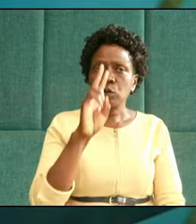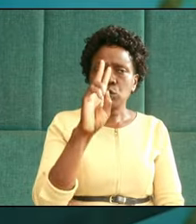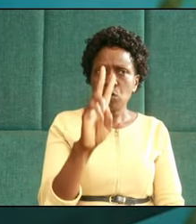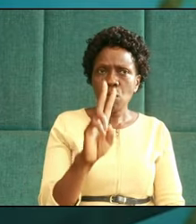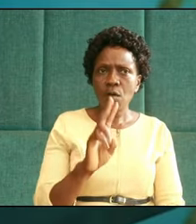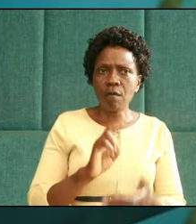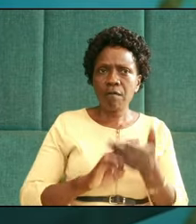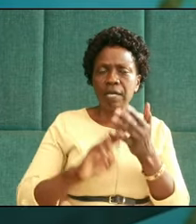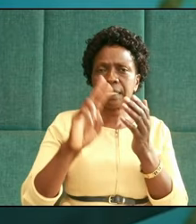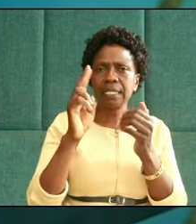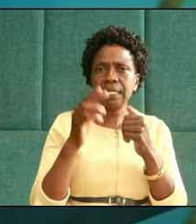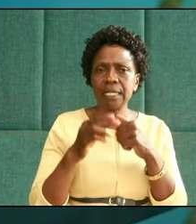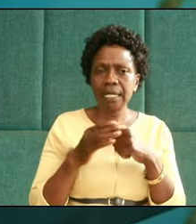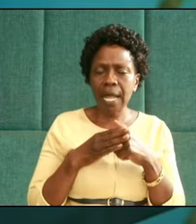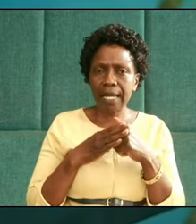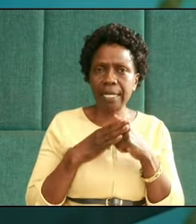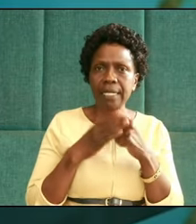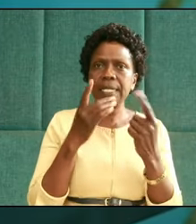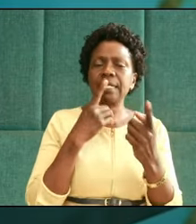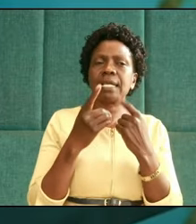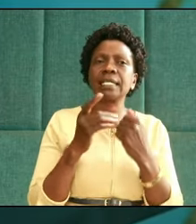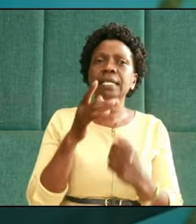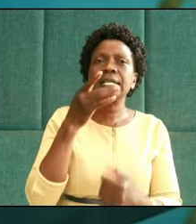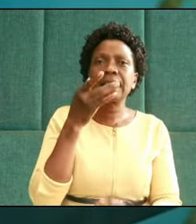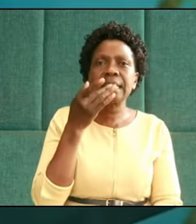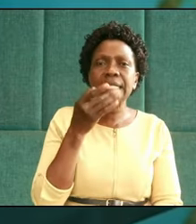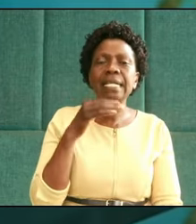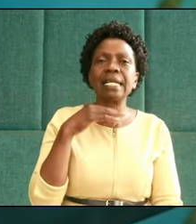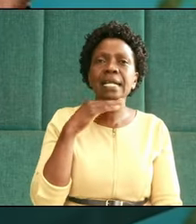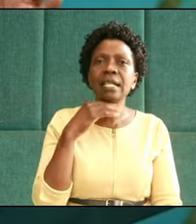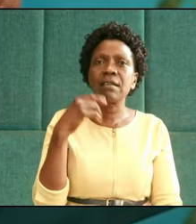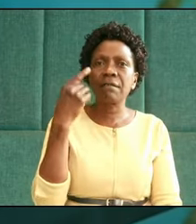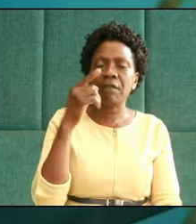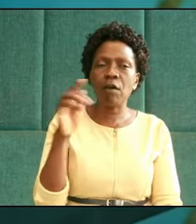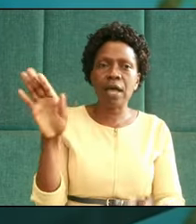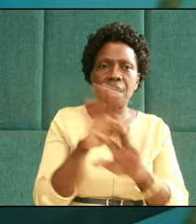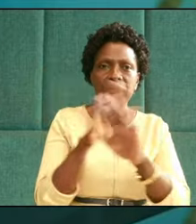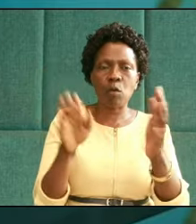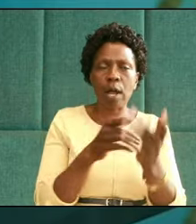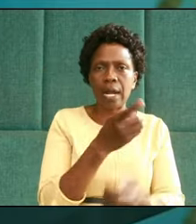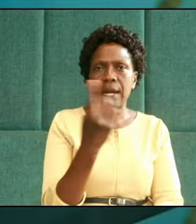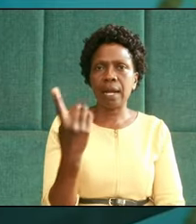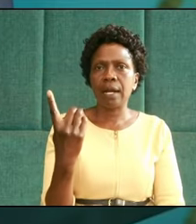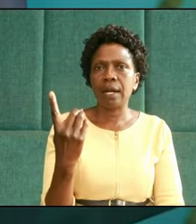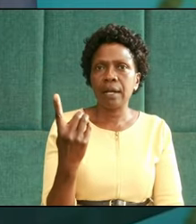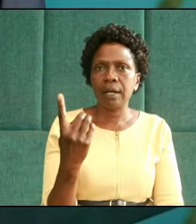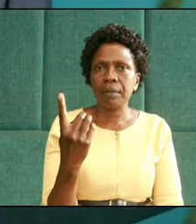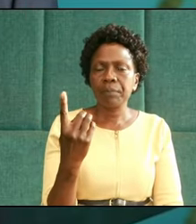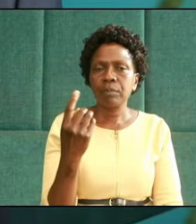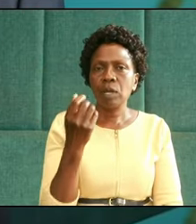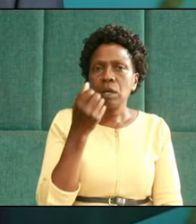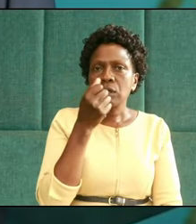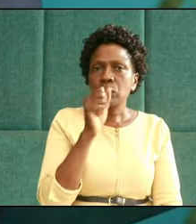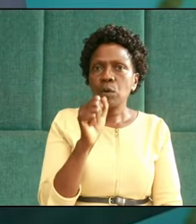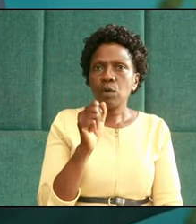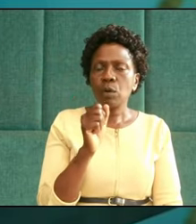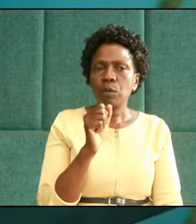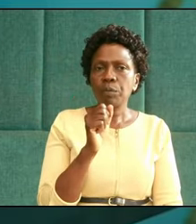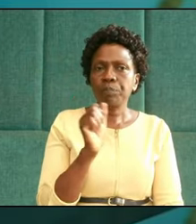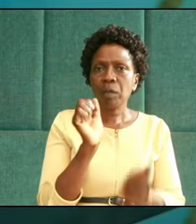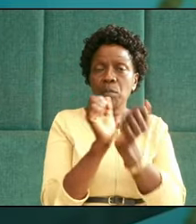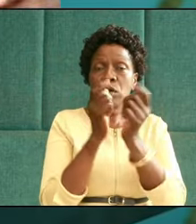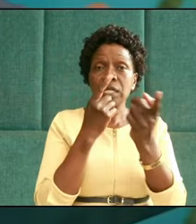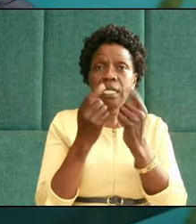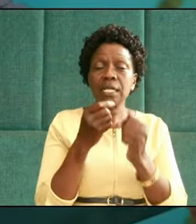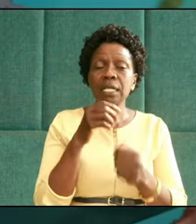verse 9, he says he tested death for everyone. So Paul says, now that